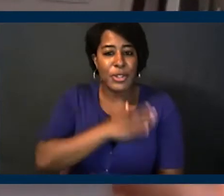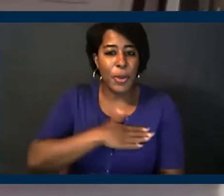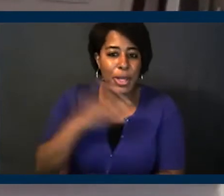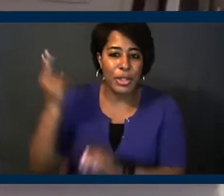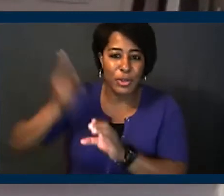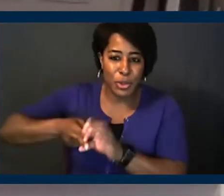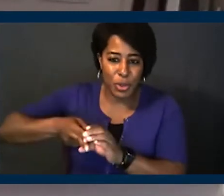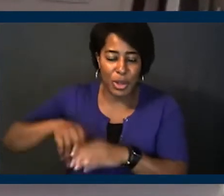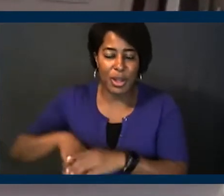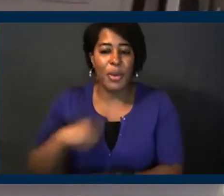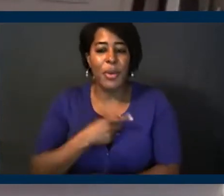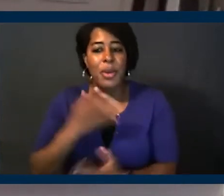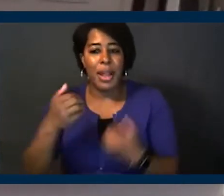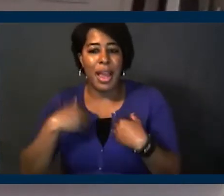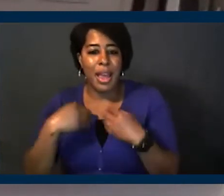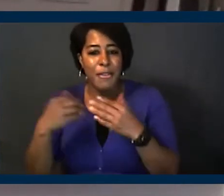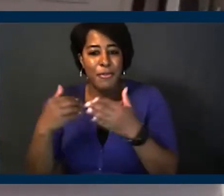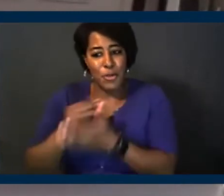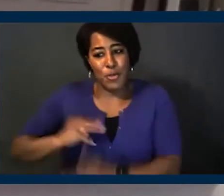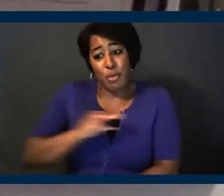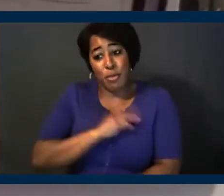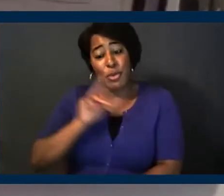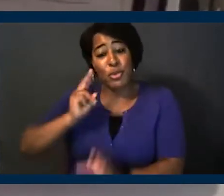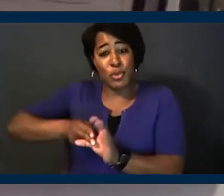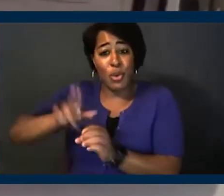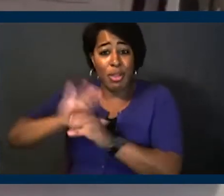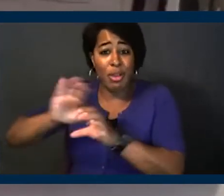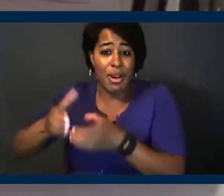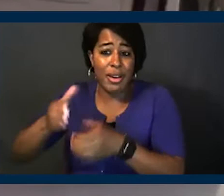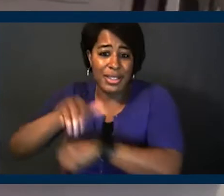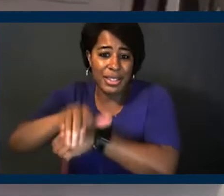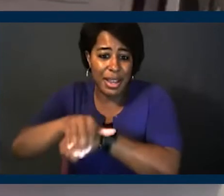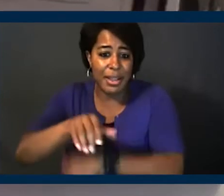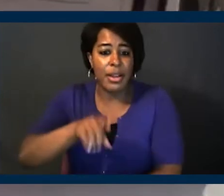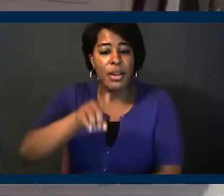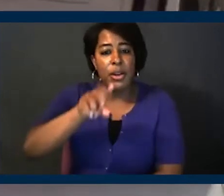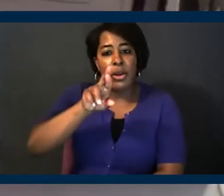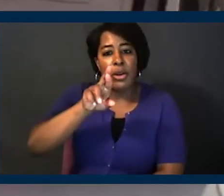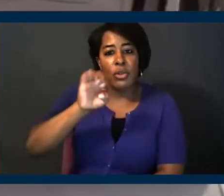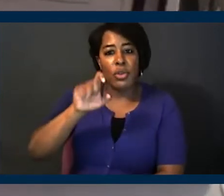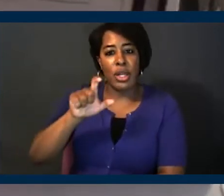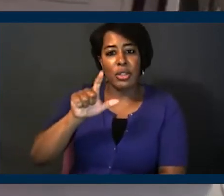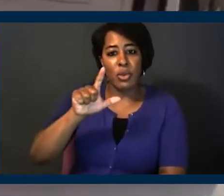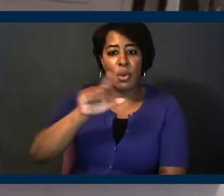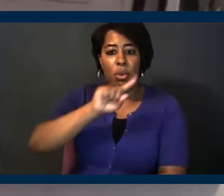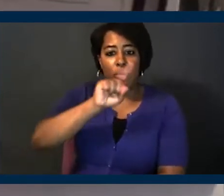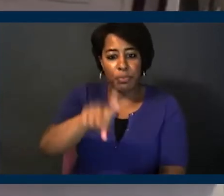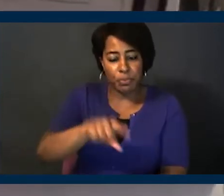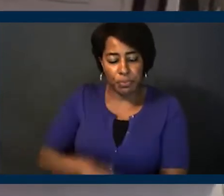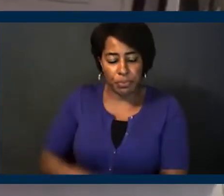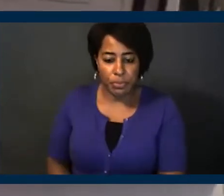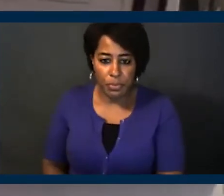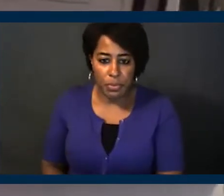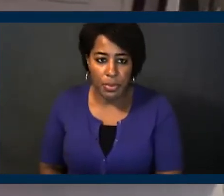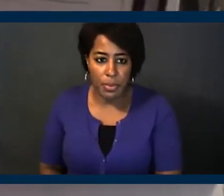a number of new members join the caucus tonight. Drexel, question for you. So I believe the majority